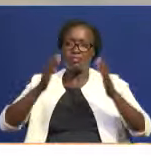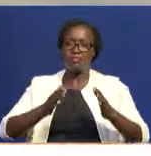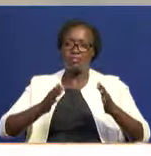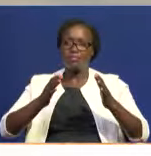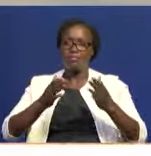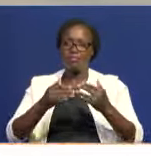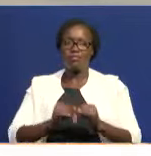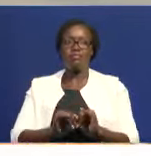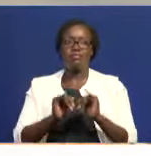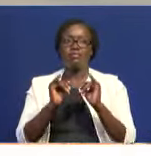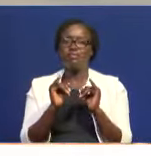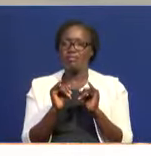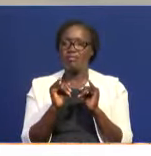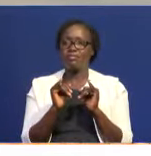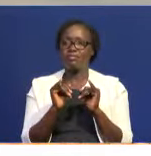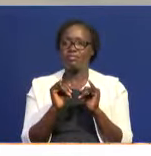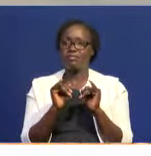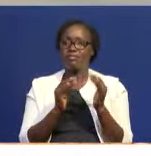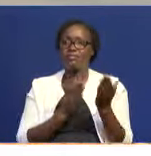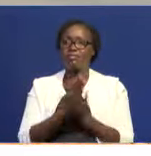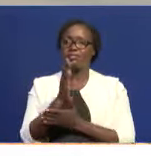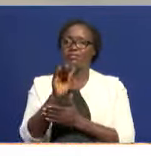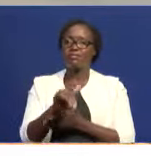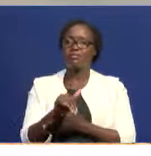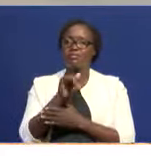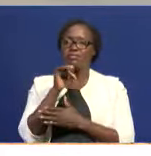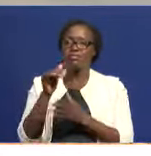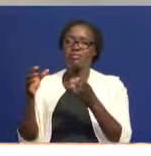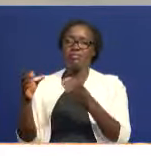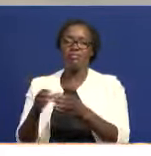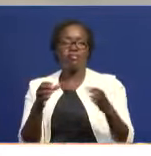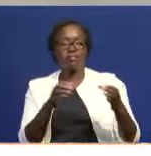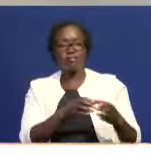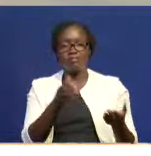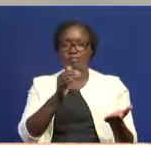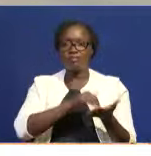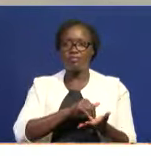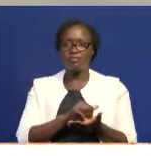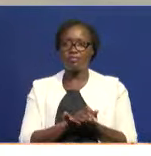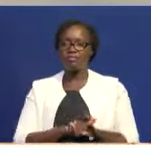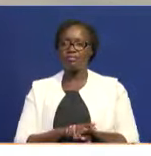because they are trying to ensure they do not regroup,